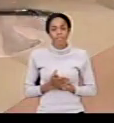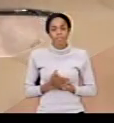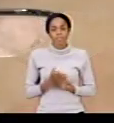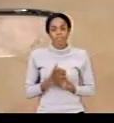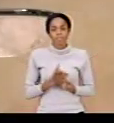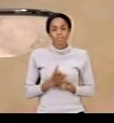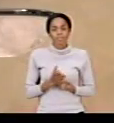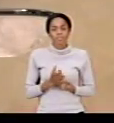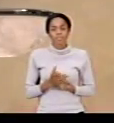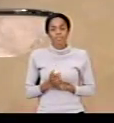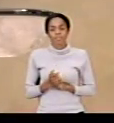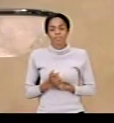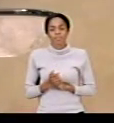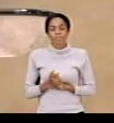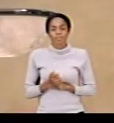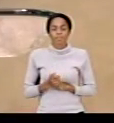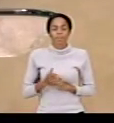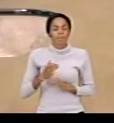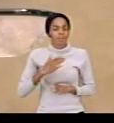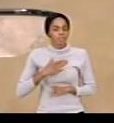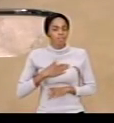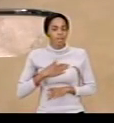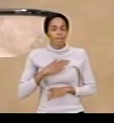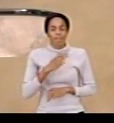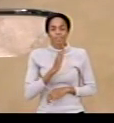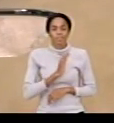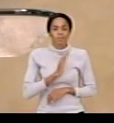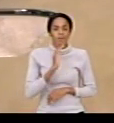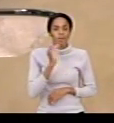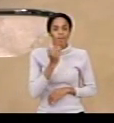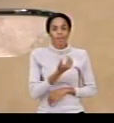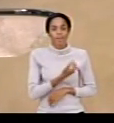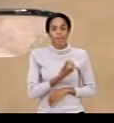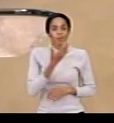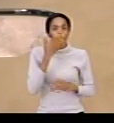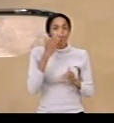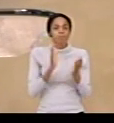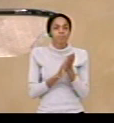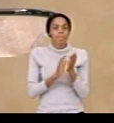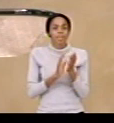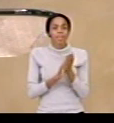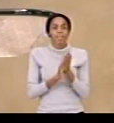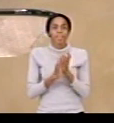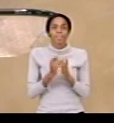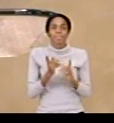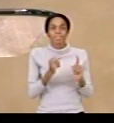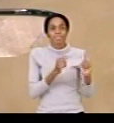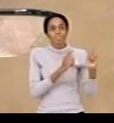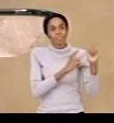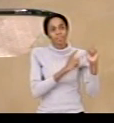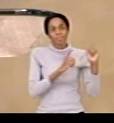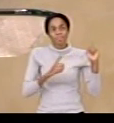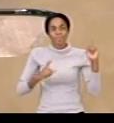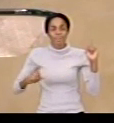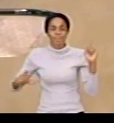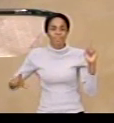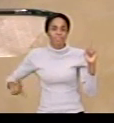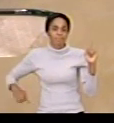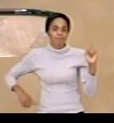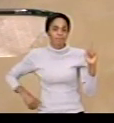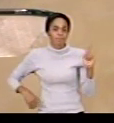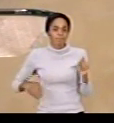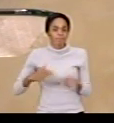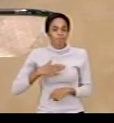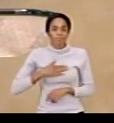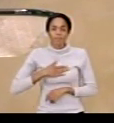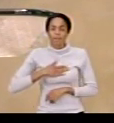Praise the Lord, oh yes, my soul. Praise the Lord, praise